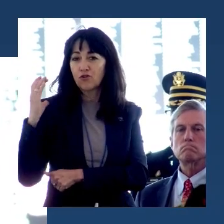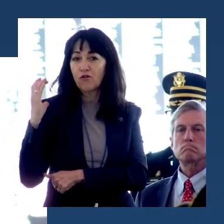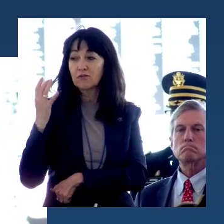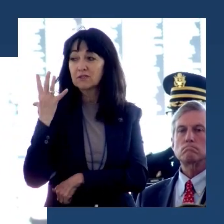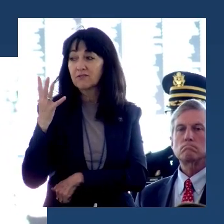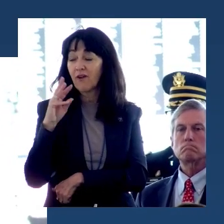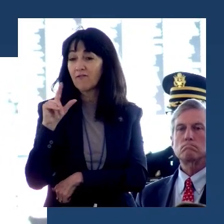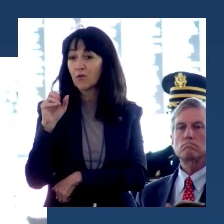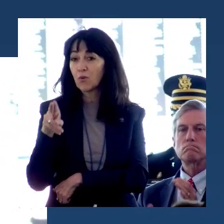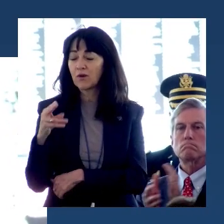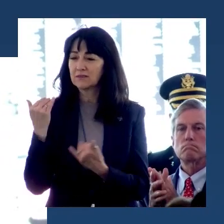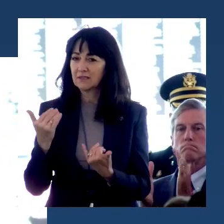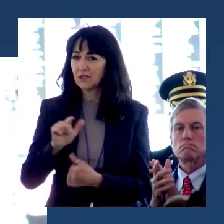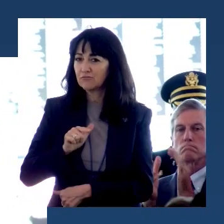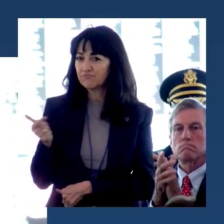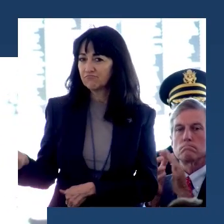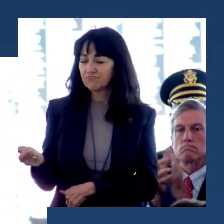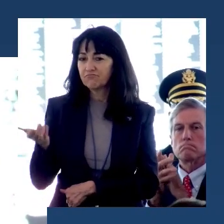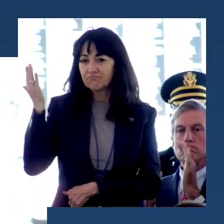yours.